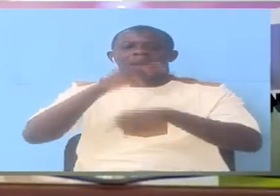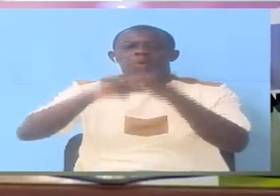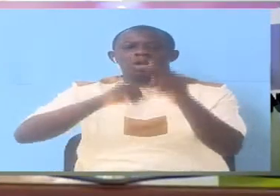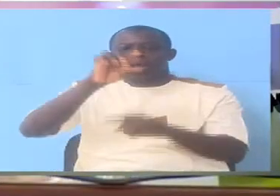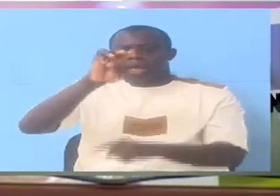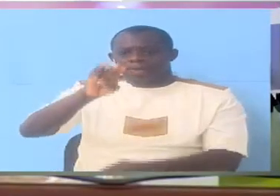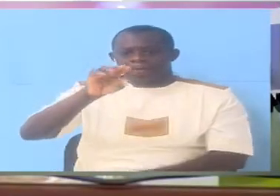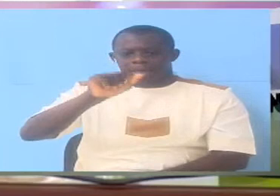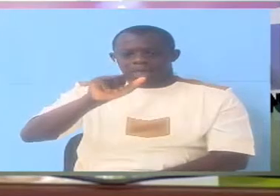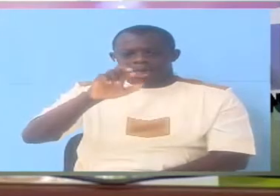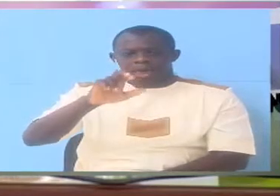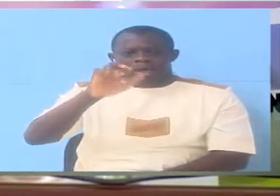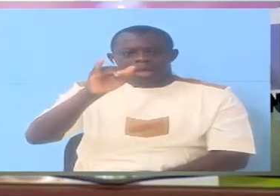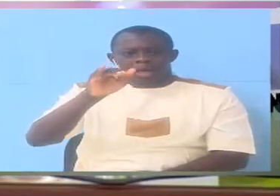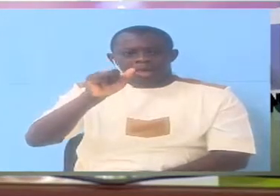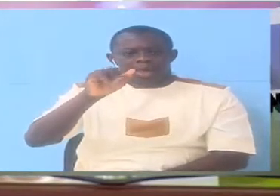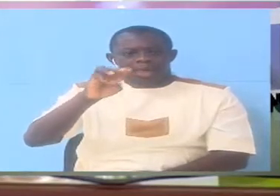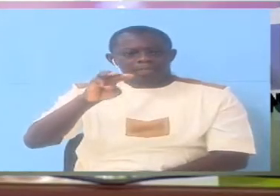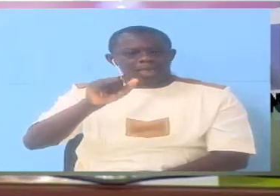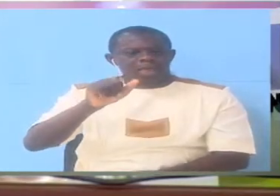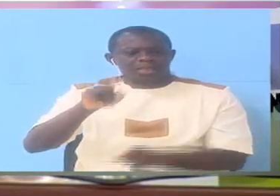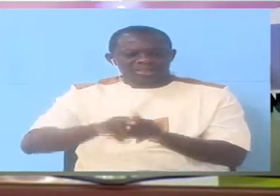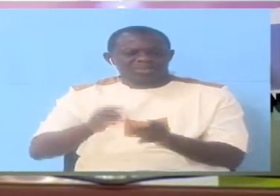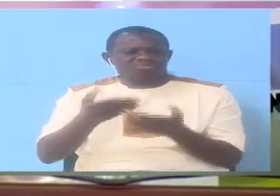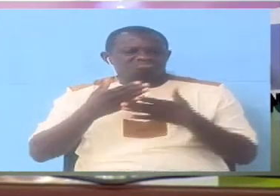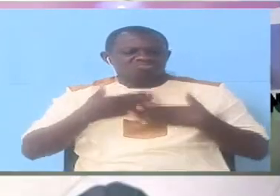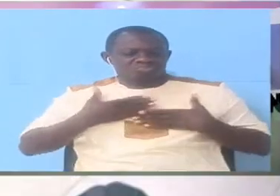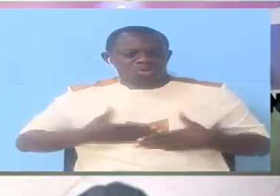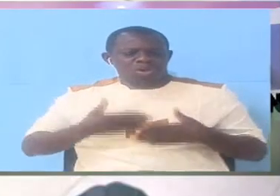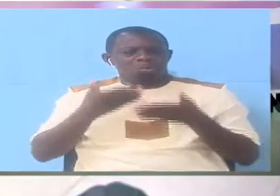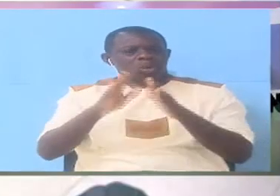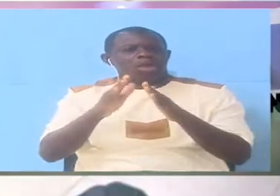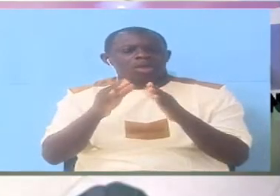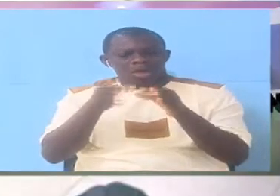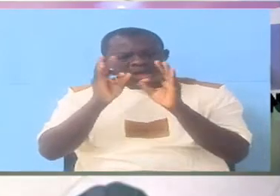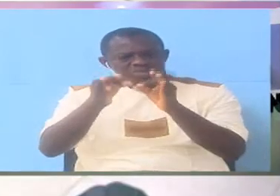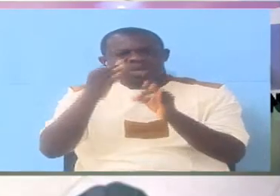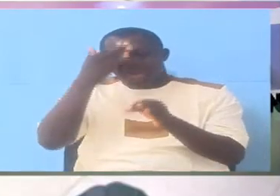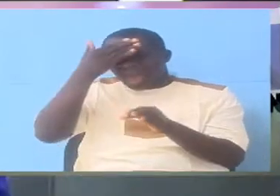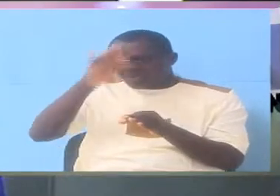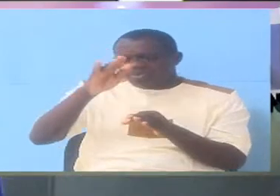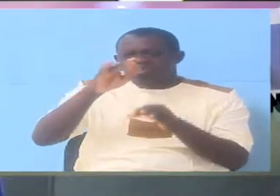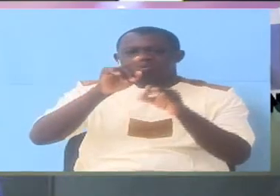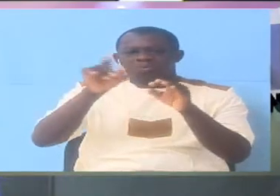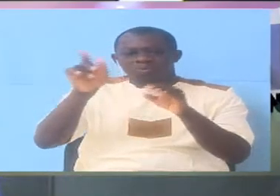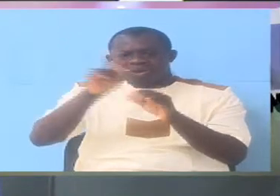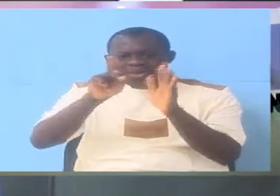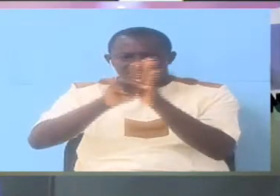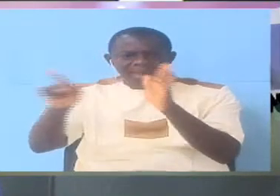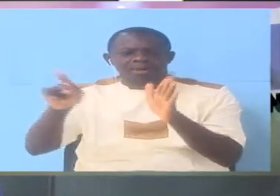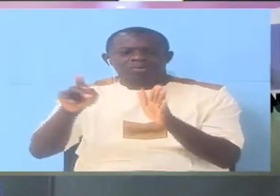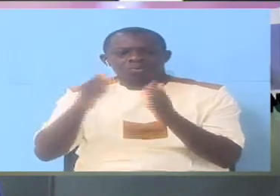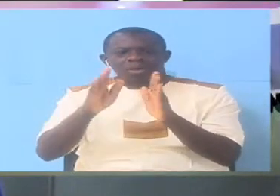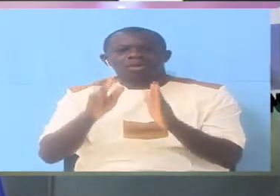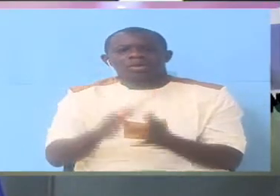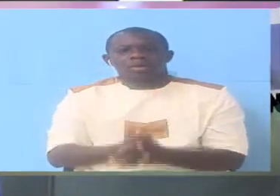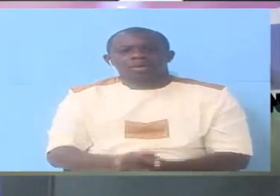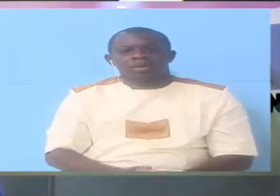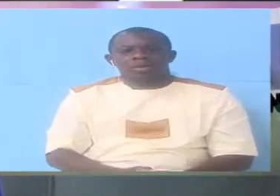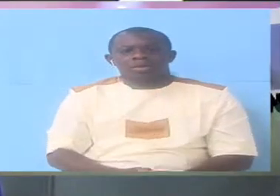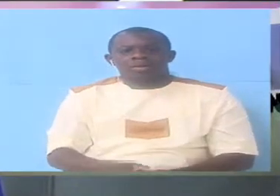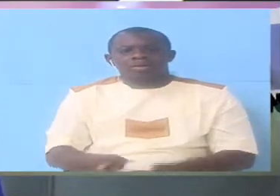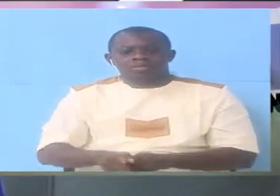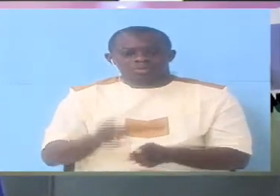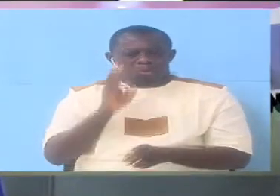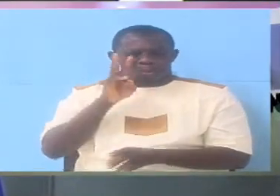Sise. Mariama Sise muso nying ala moya nyim fonya mu nyadi lam muso nyadi lam. Anim vice chair. Bela